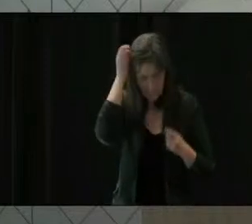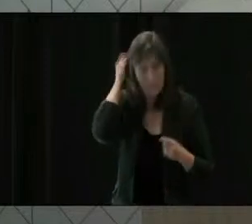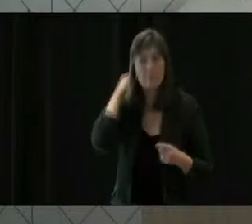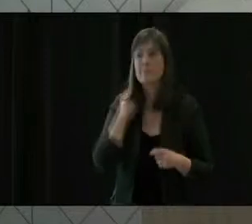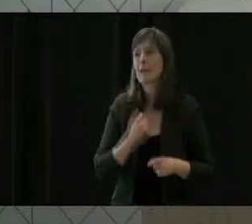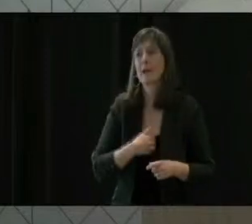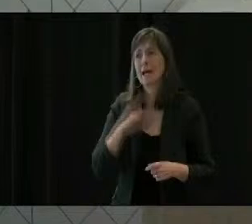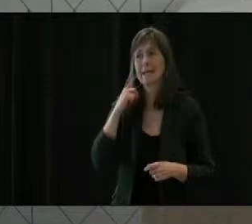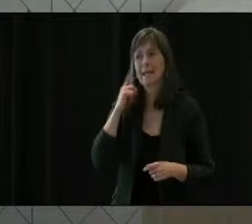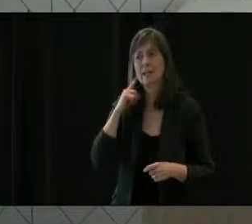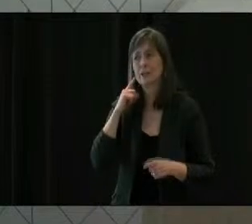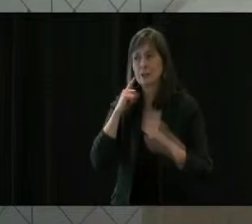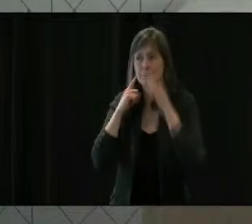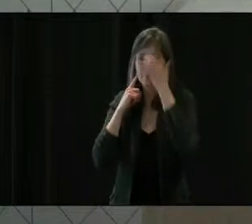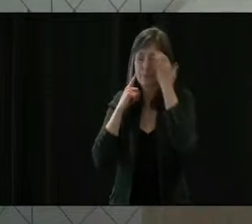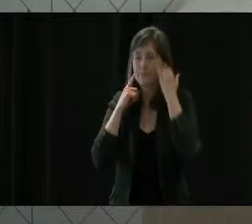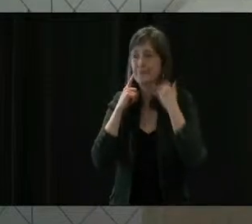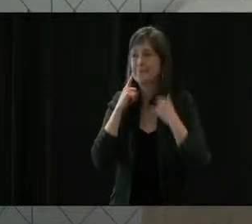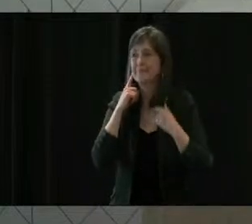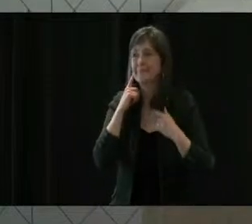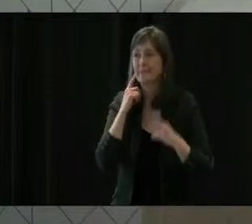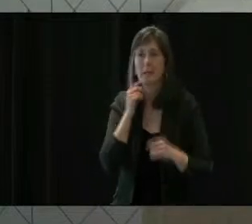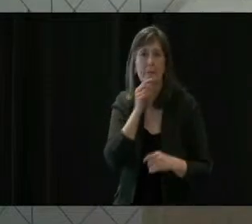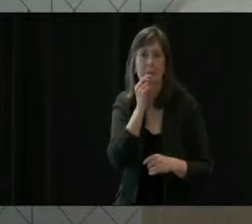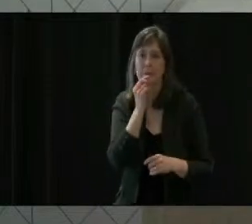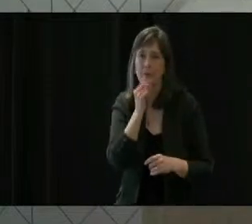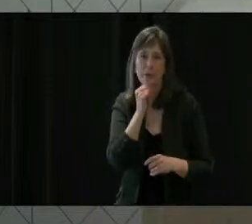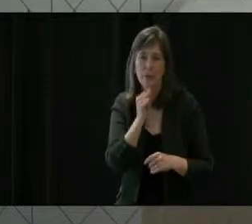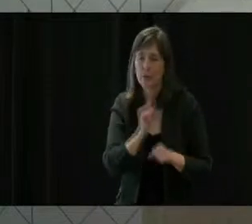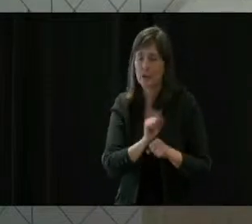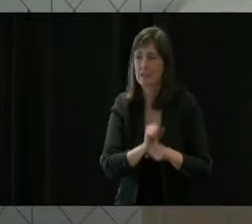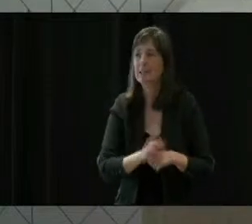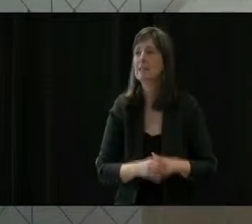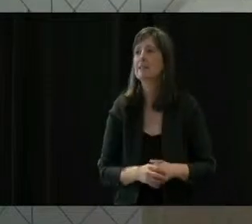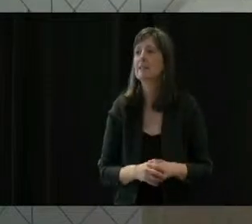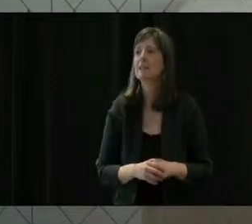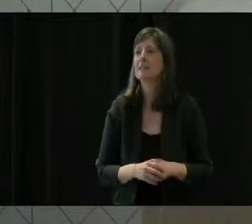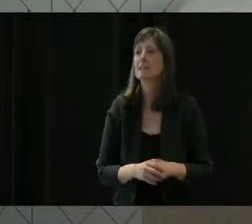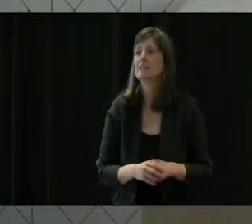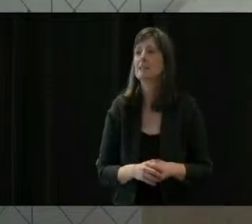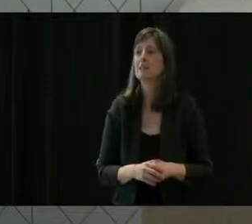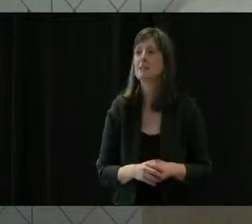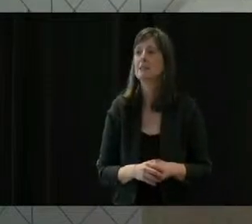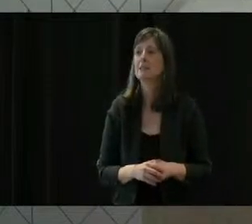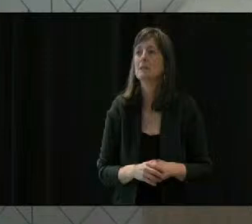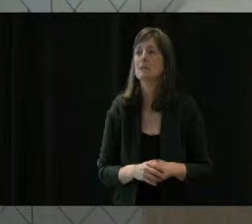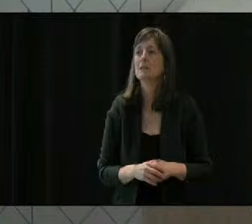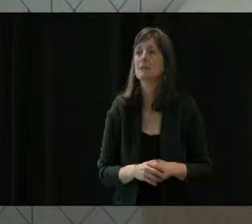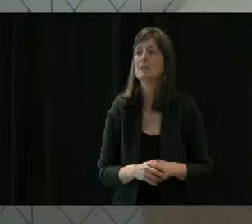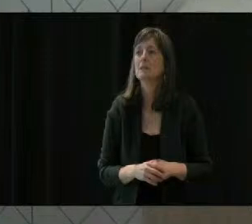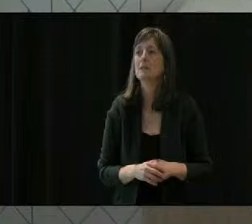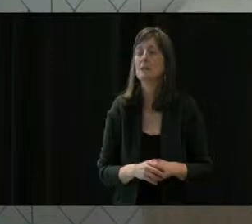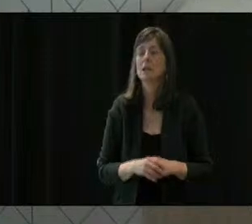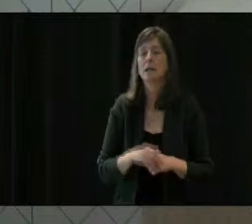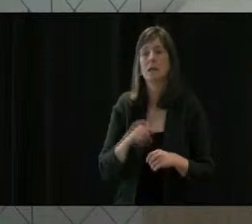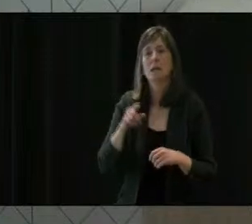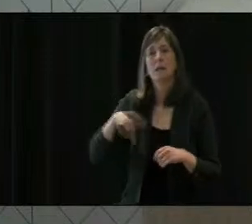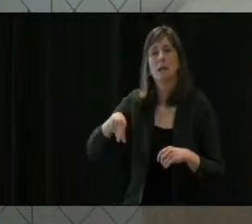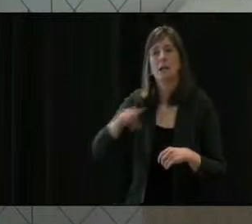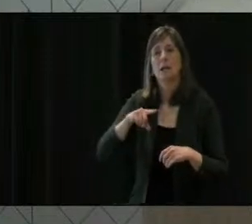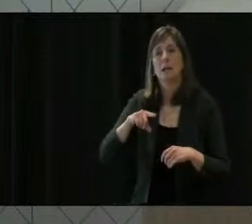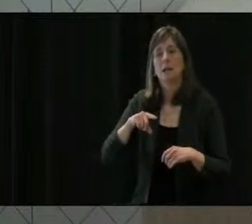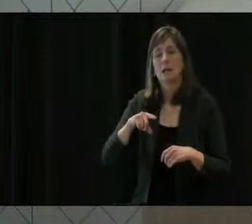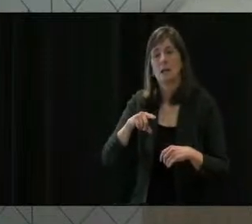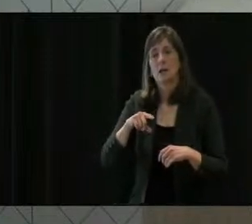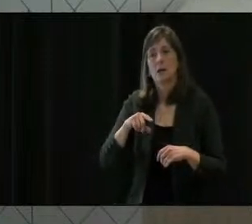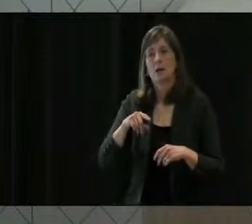I'm sorry, I can't hear you. Sorry, the mic was not working. When it comes to looking at establishing a minimum tax to be applied to